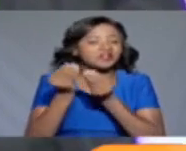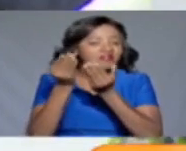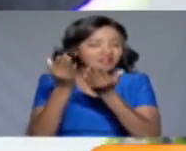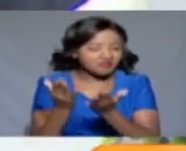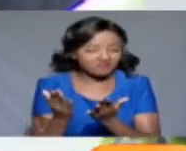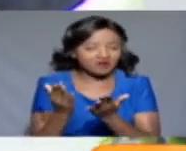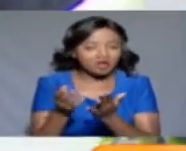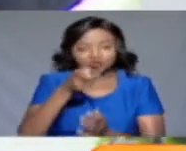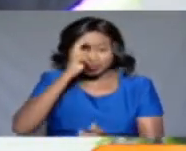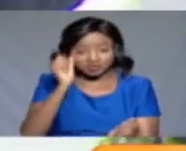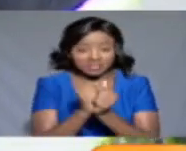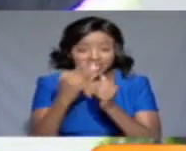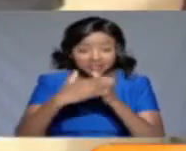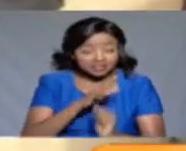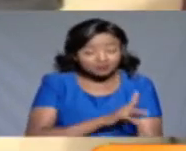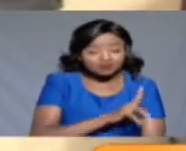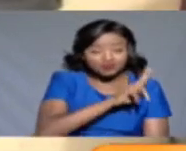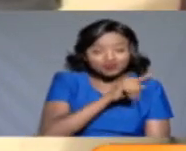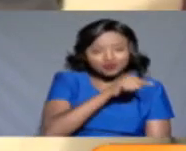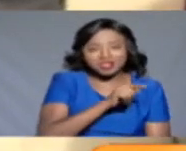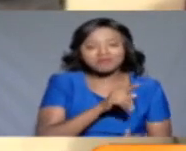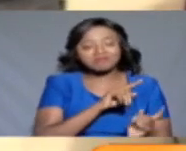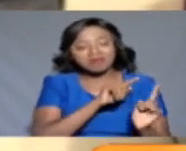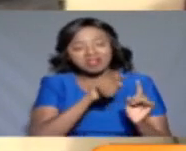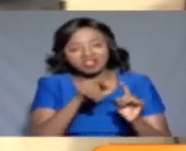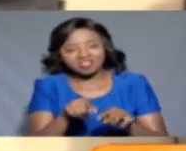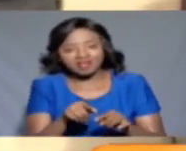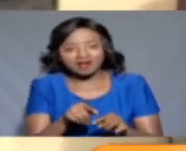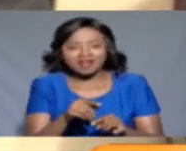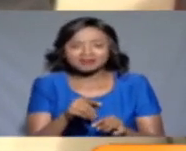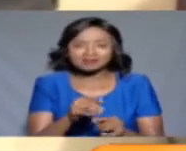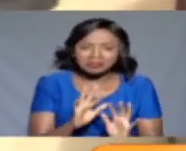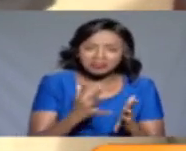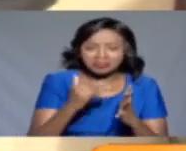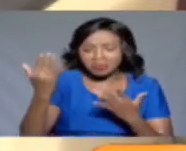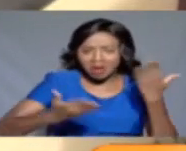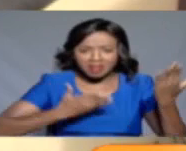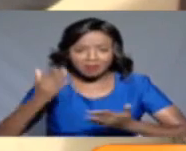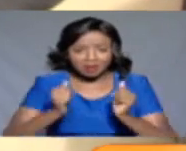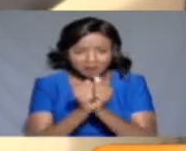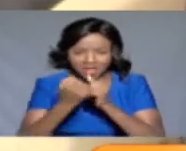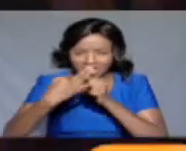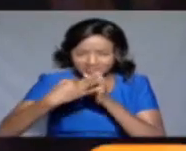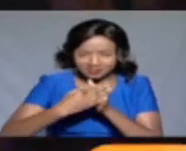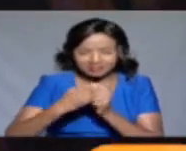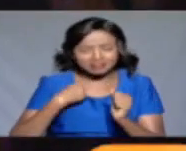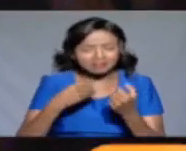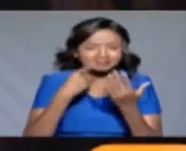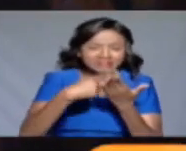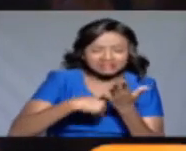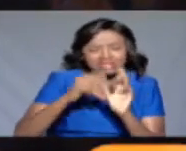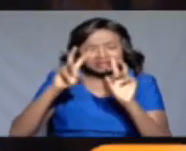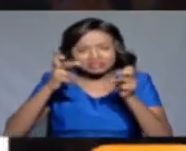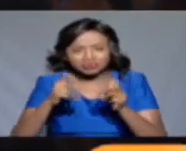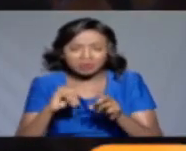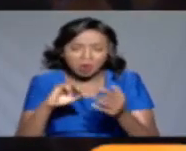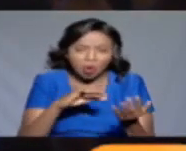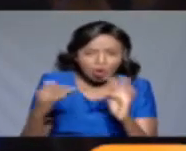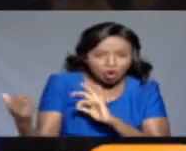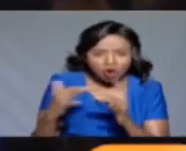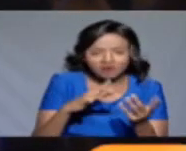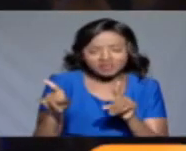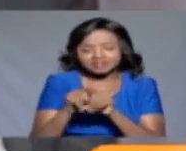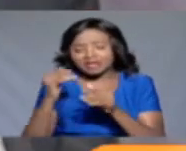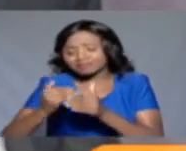President Uhuru Kenyatta was lauded for hosting of 18 African leaders last year, where they tackled issues touching on conflict and